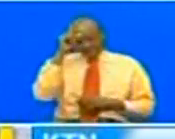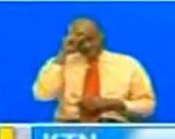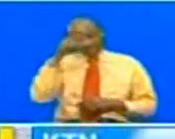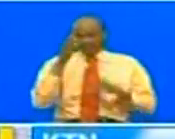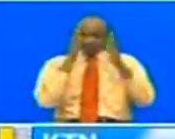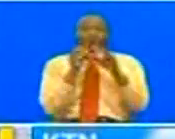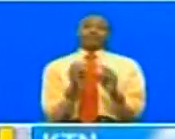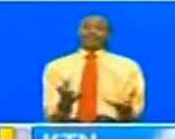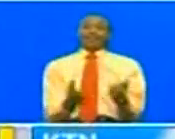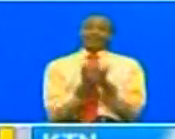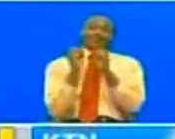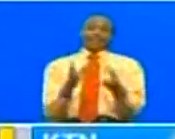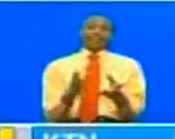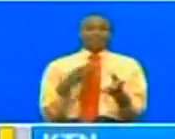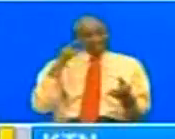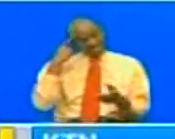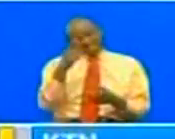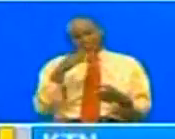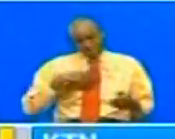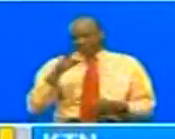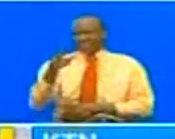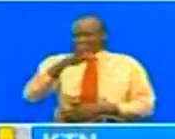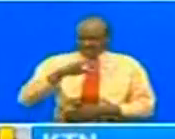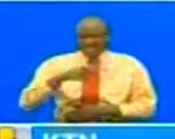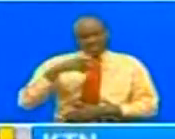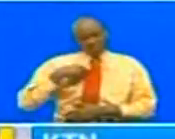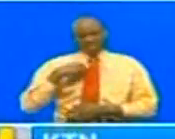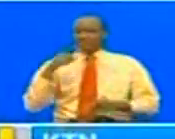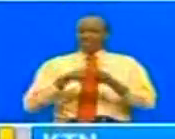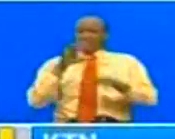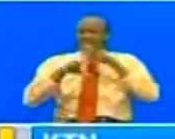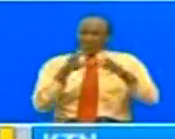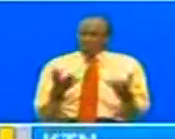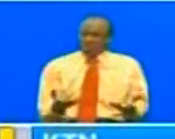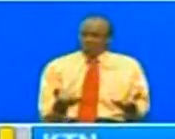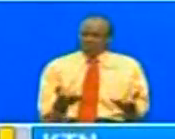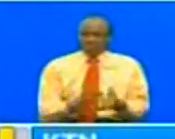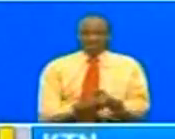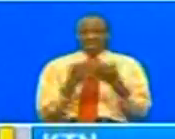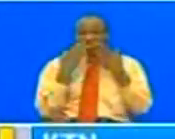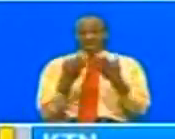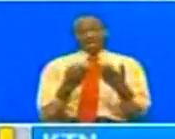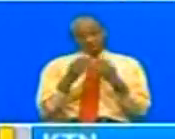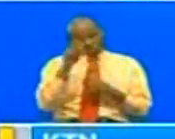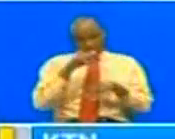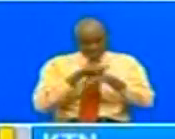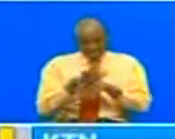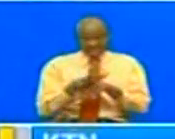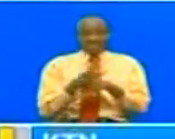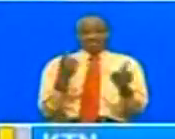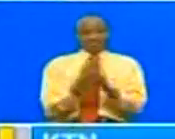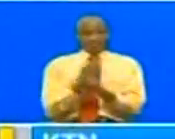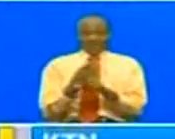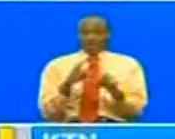that area. It's as if the people in that area are wild animals. Well, thank you for sending in your opinion.